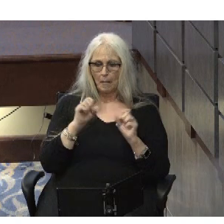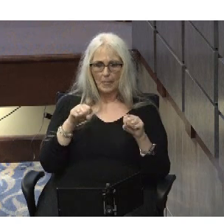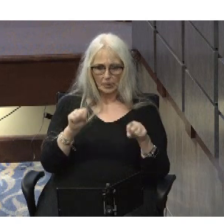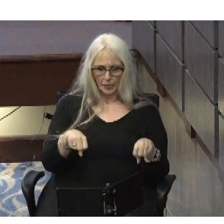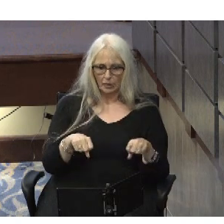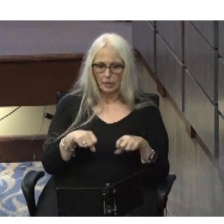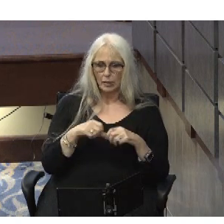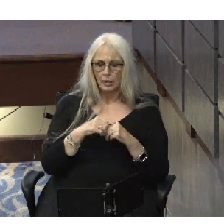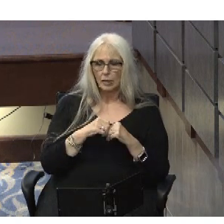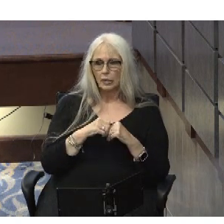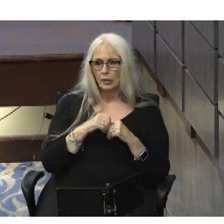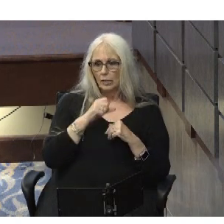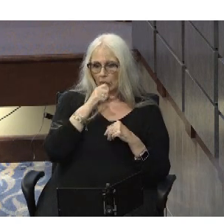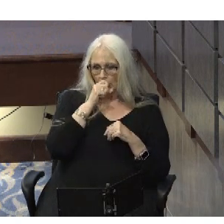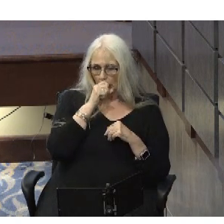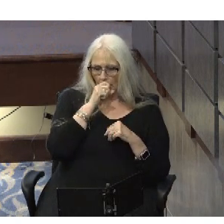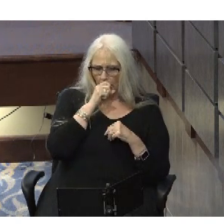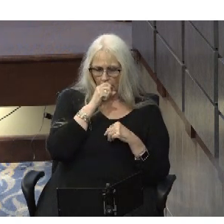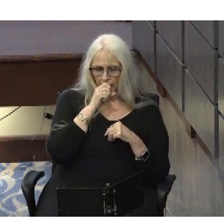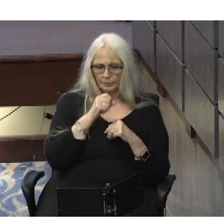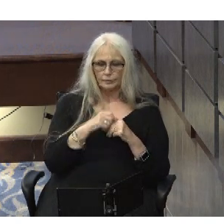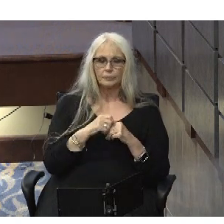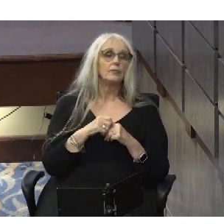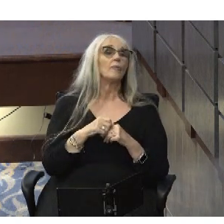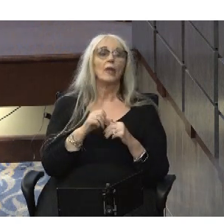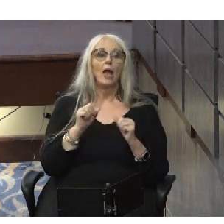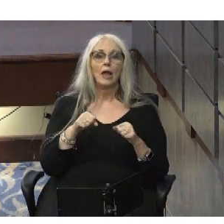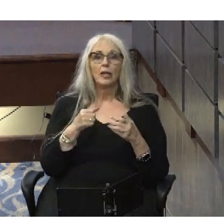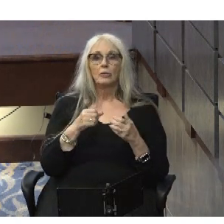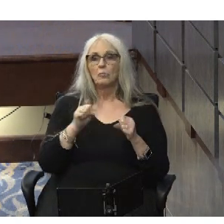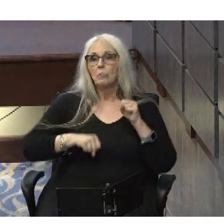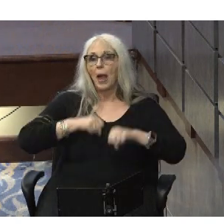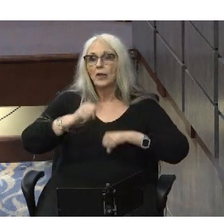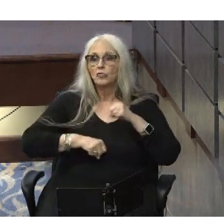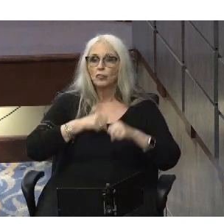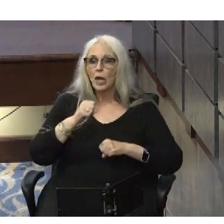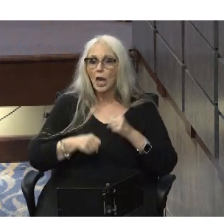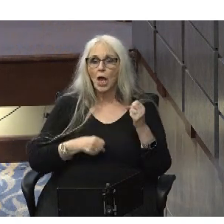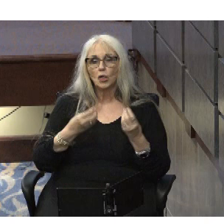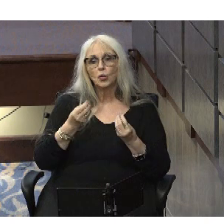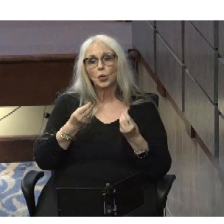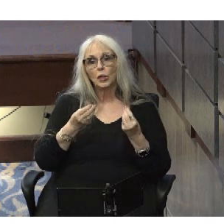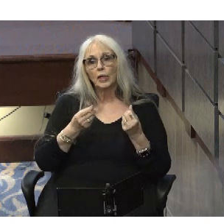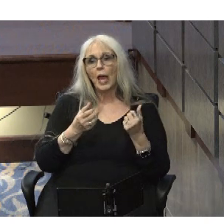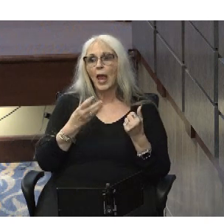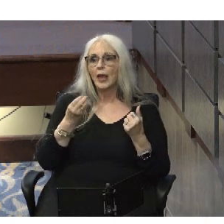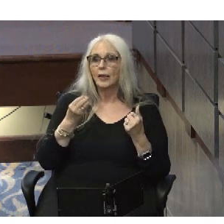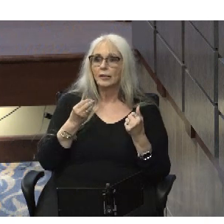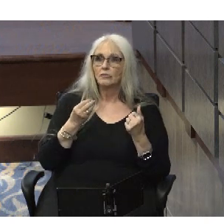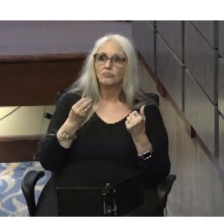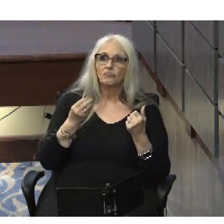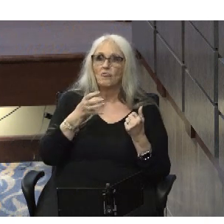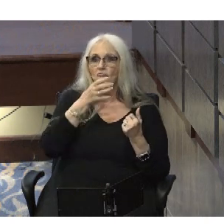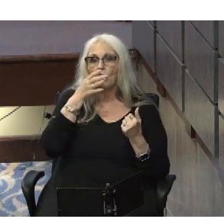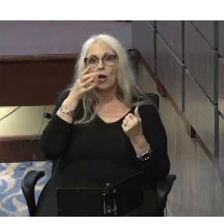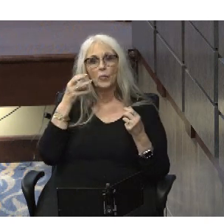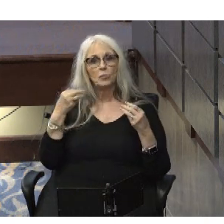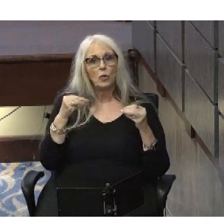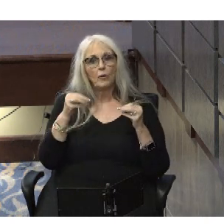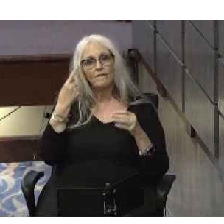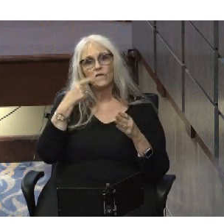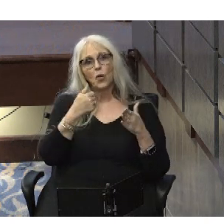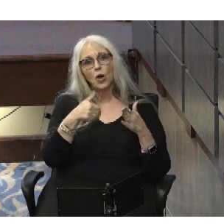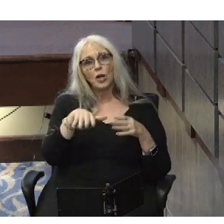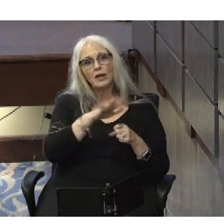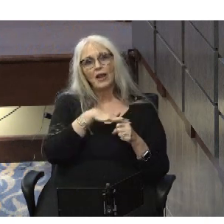not a golf course, maybe a disc golf course, hike and bike trails, gardening with possibly a Saturday farmer's market for the neighbors, maybe